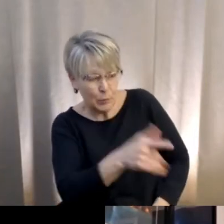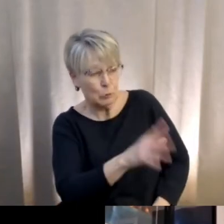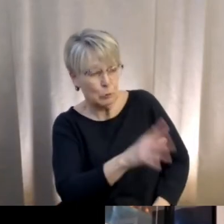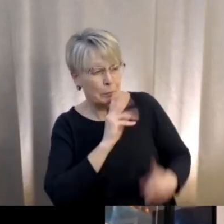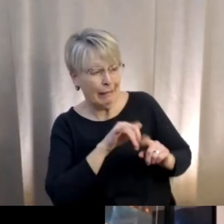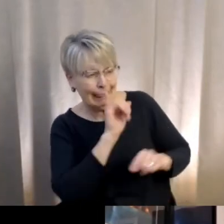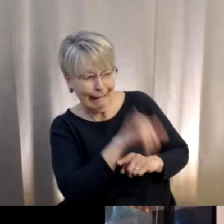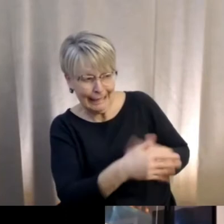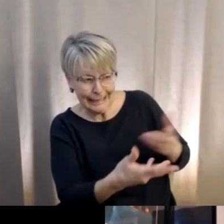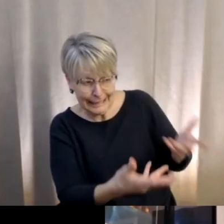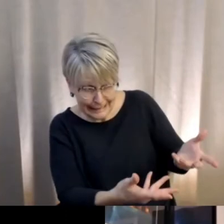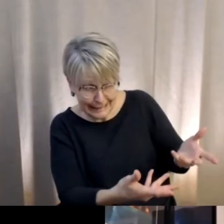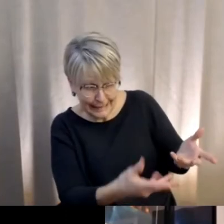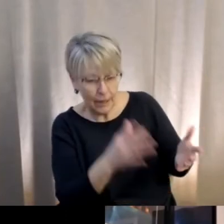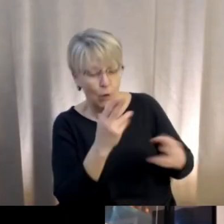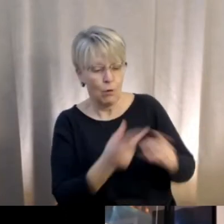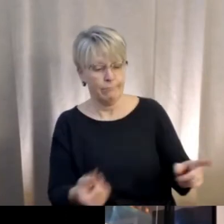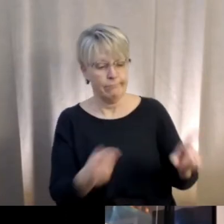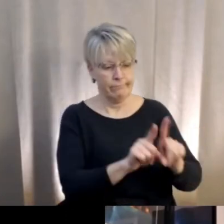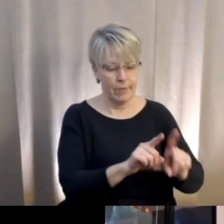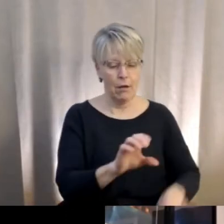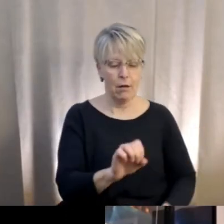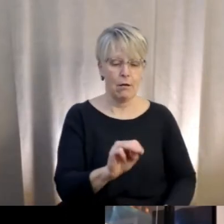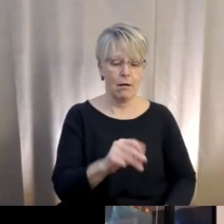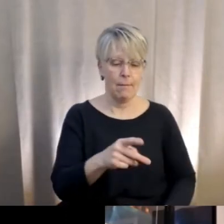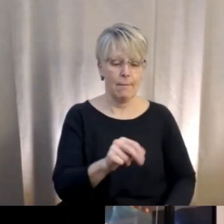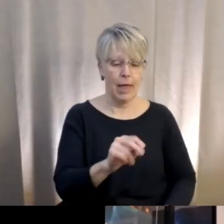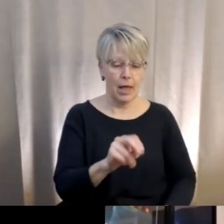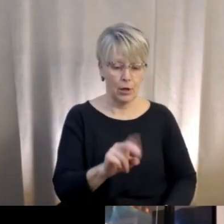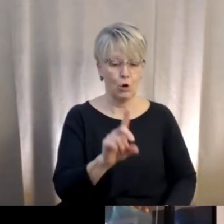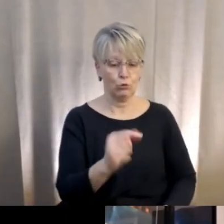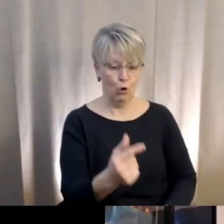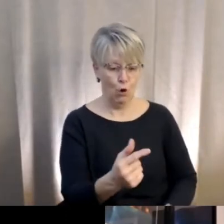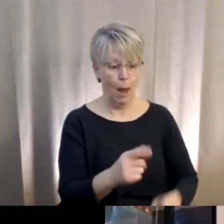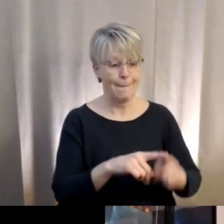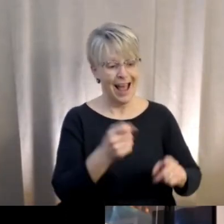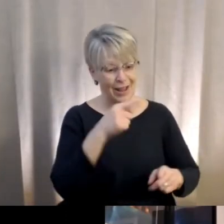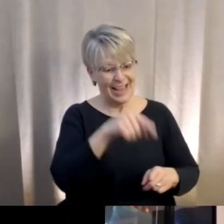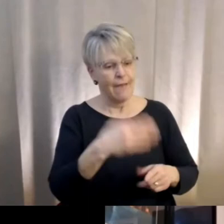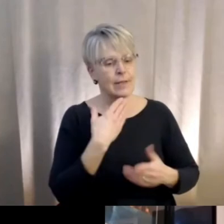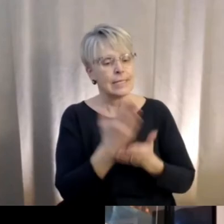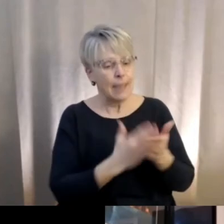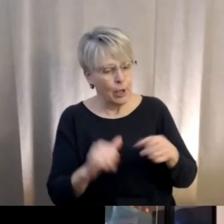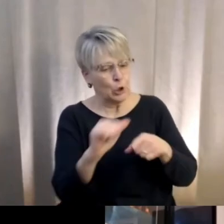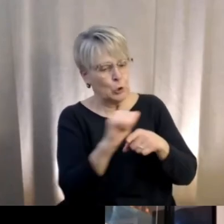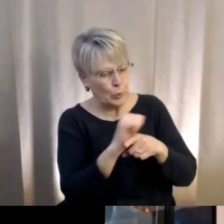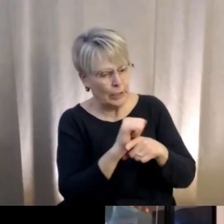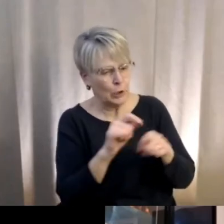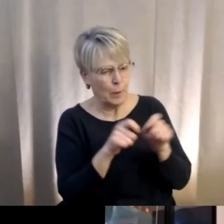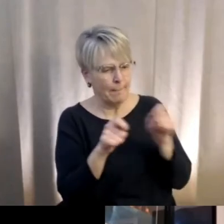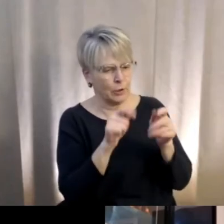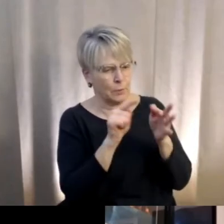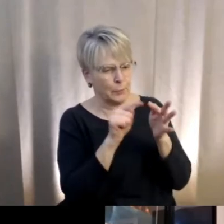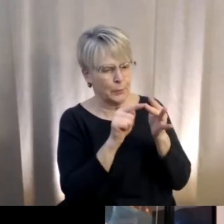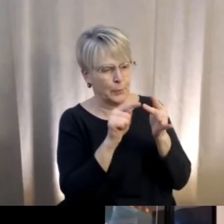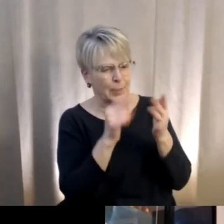for is a companion dog with some kind of mitigation task abilities for them. Does